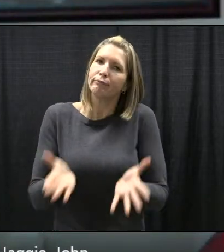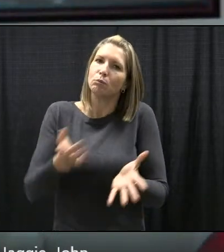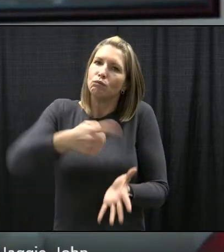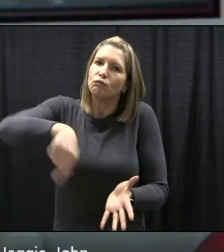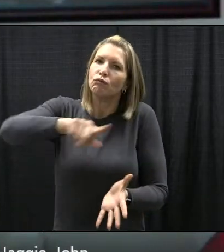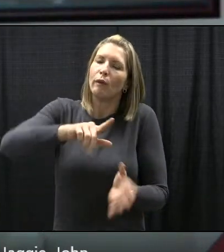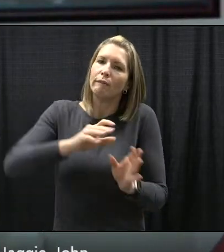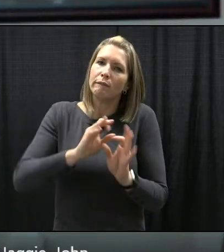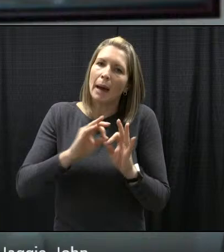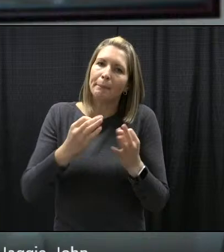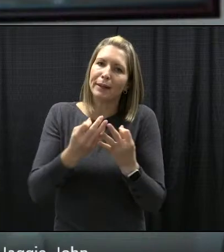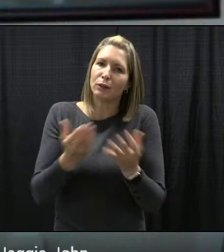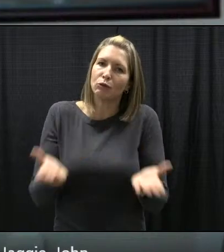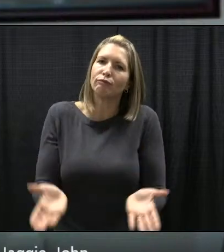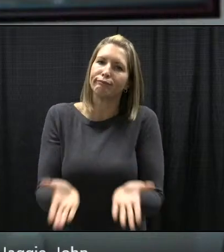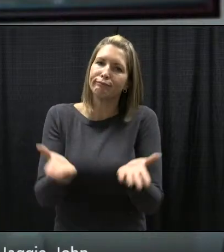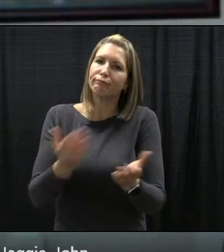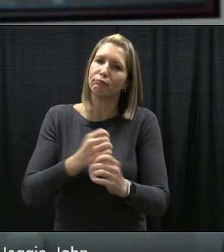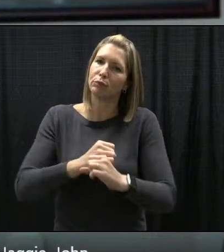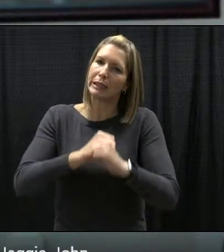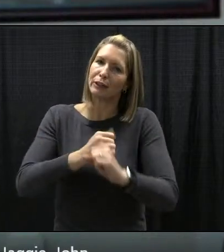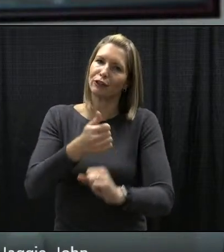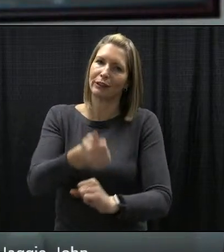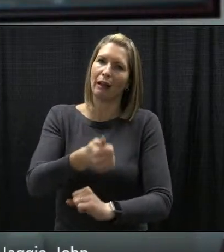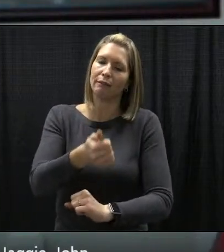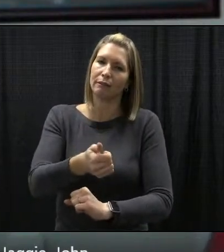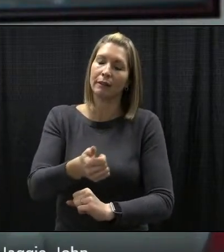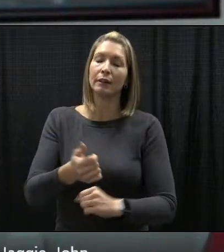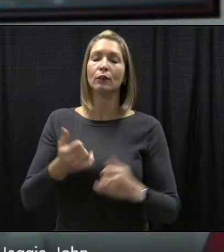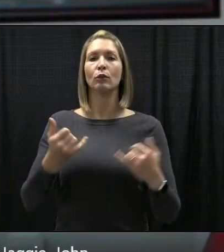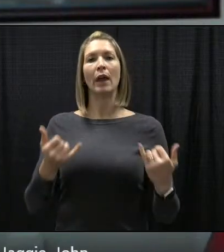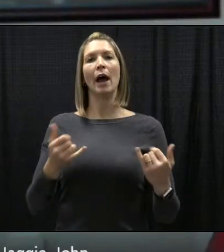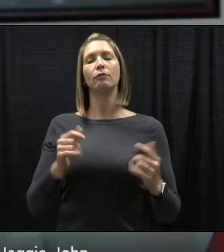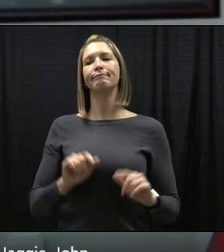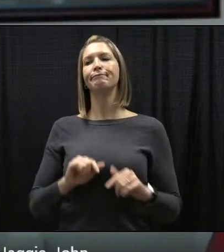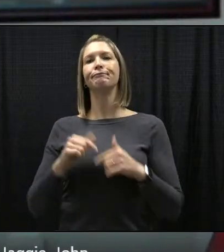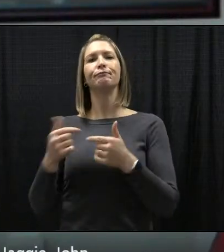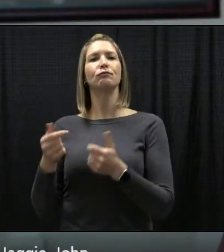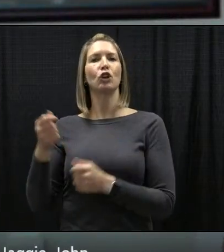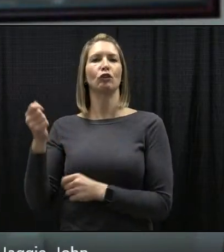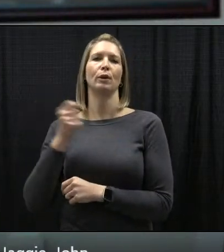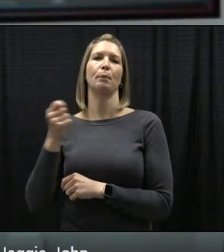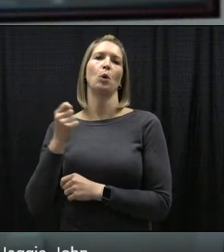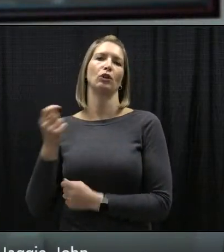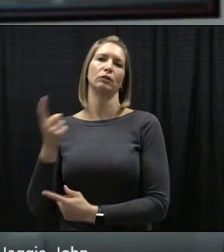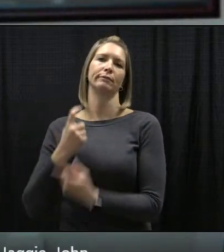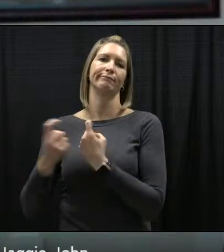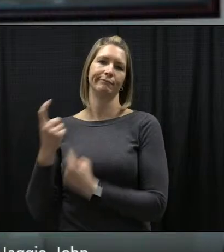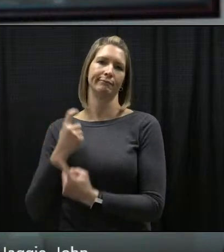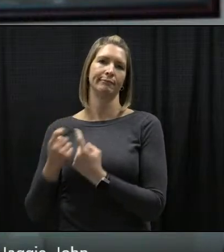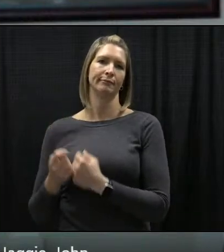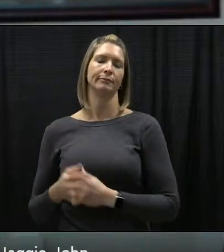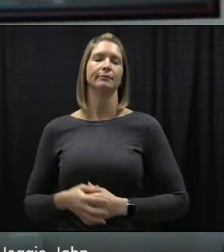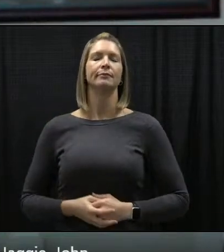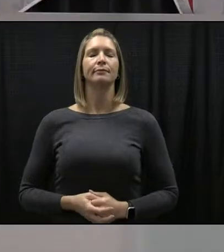with that, I'll close and hand it over to Leslie for the moderation for the